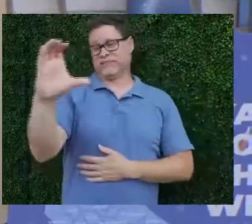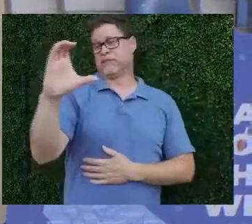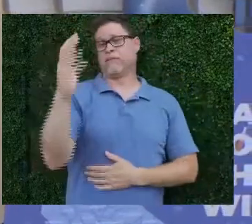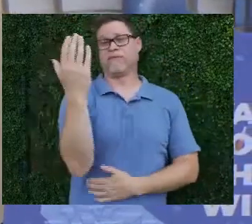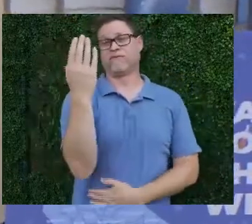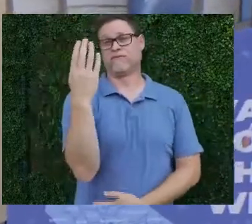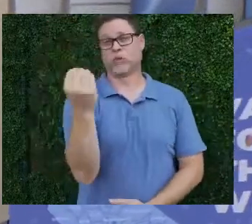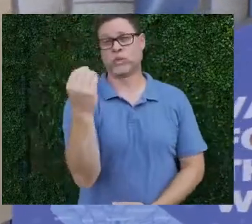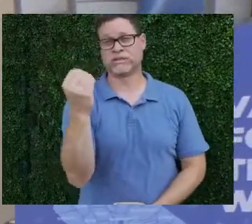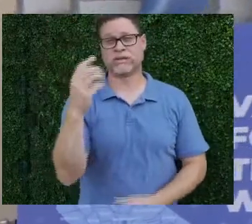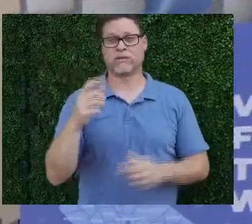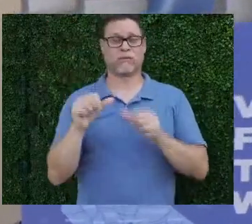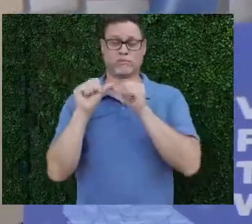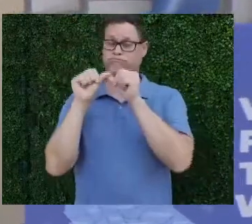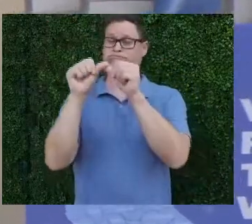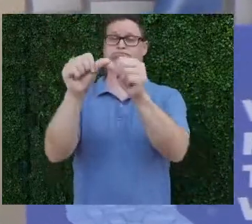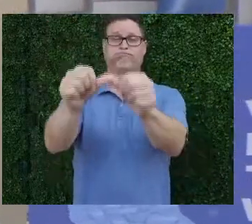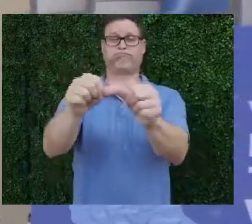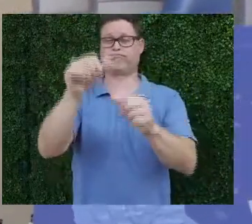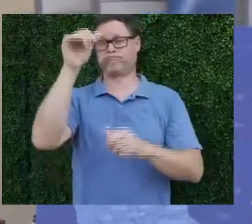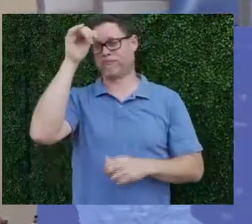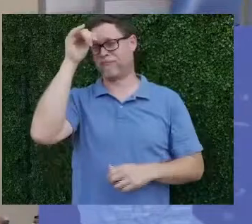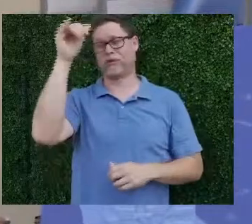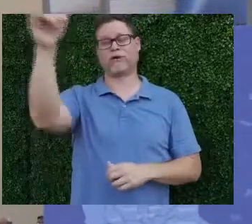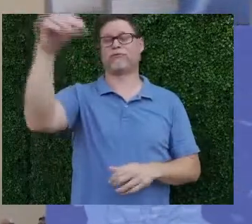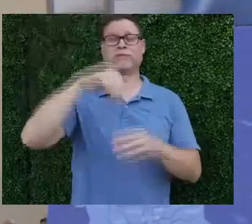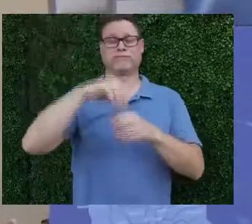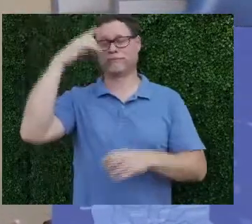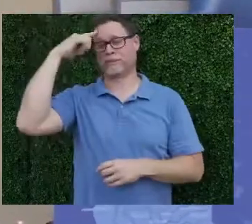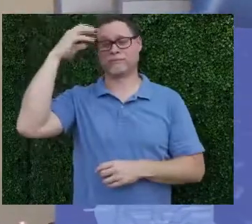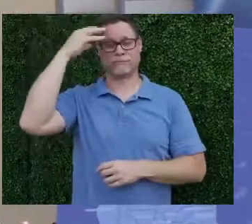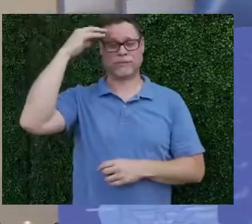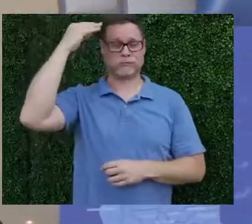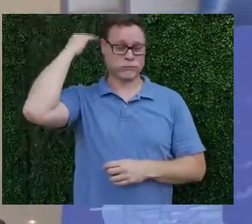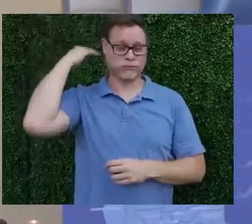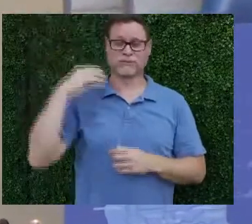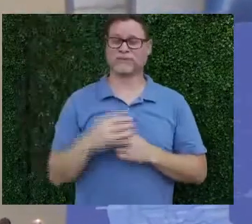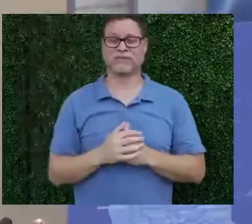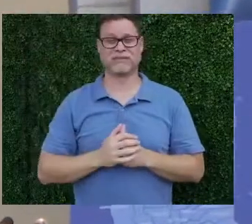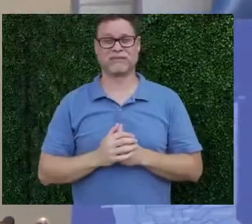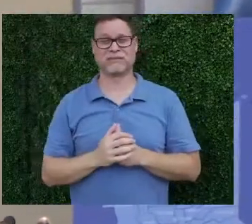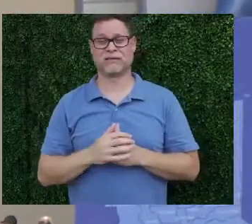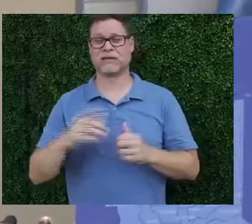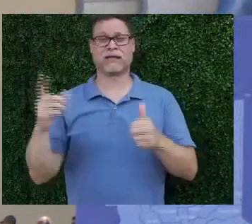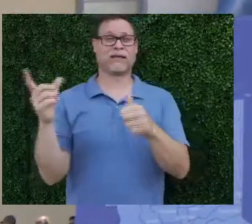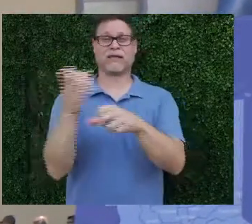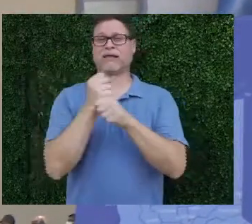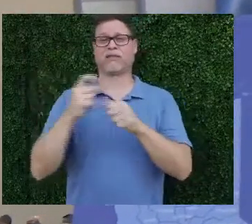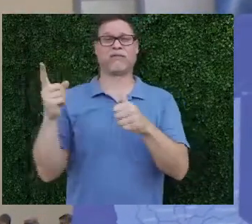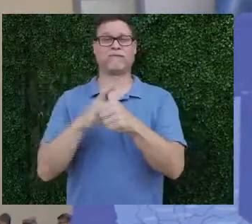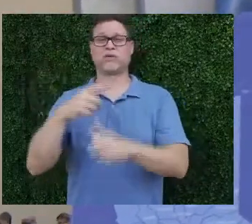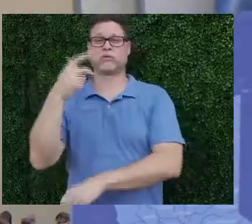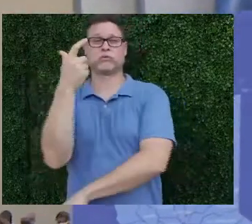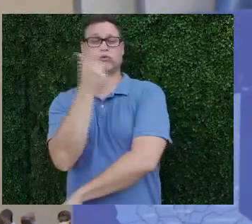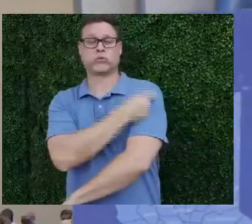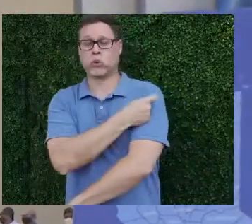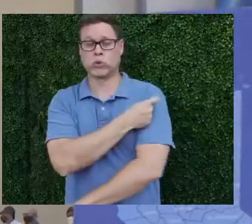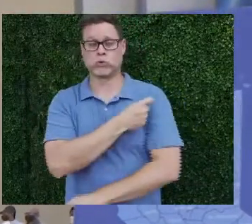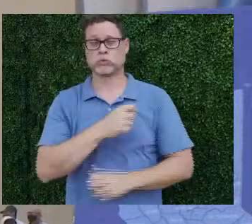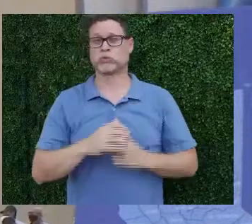14th will live in my memory forever. Not only getting that first dose, but